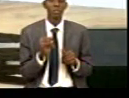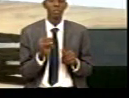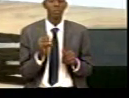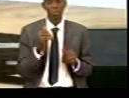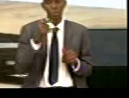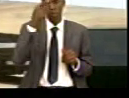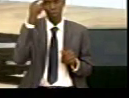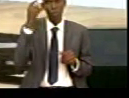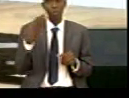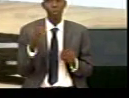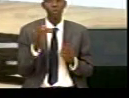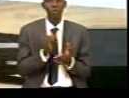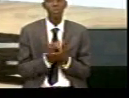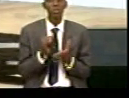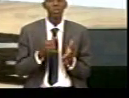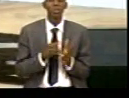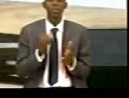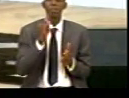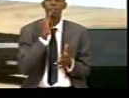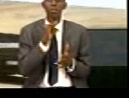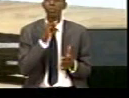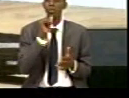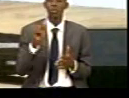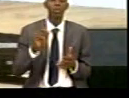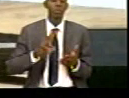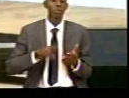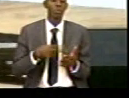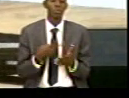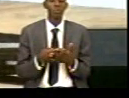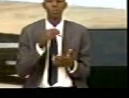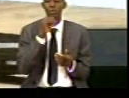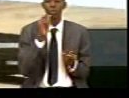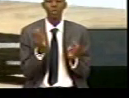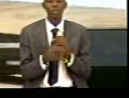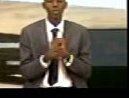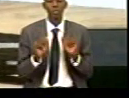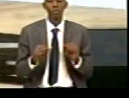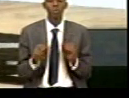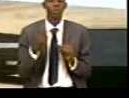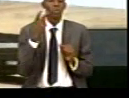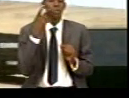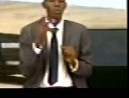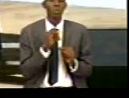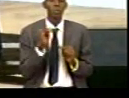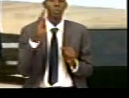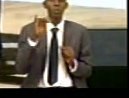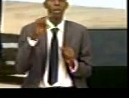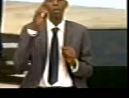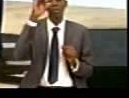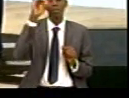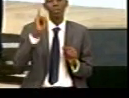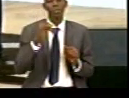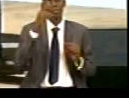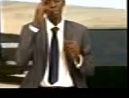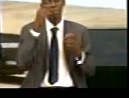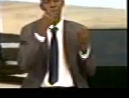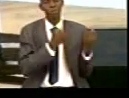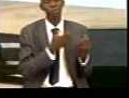that, it's infallible. We're living by the faith of the Son of God, that the Father